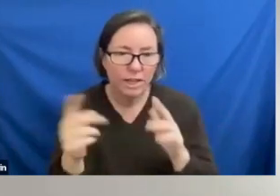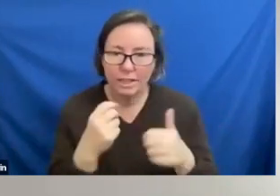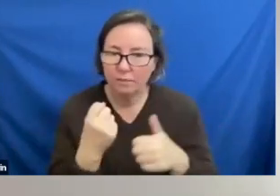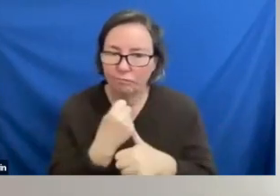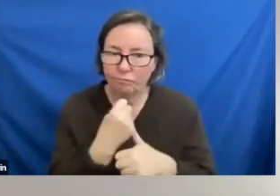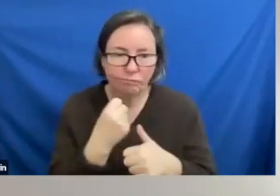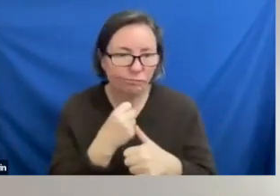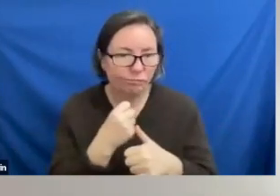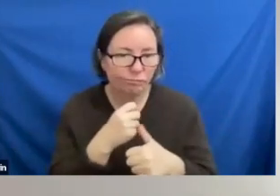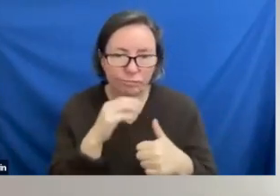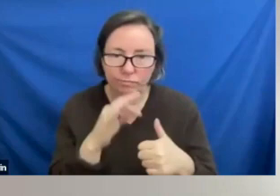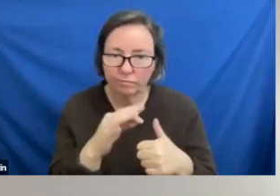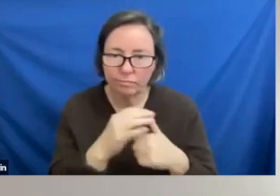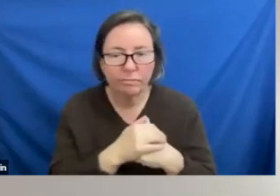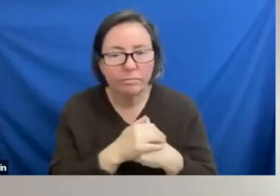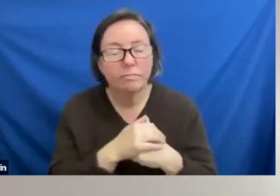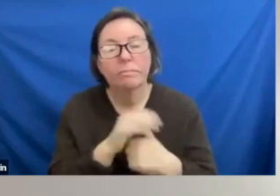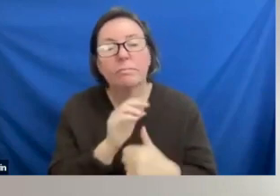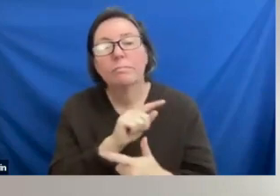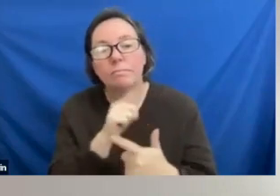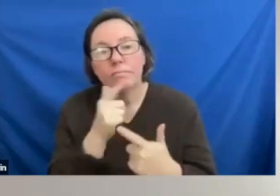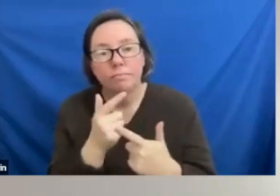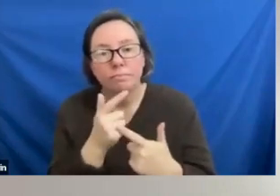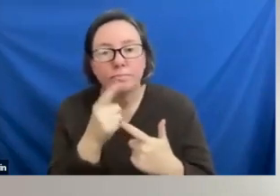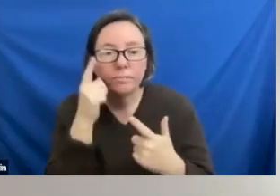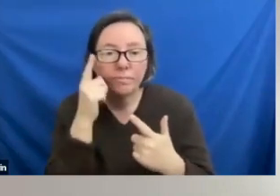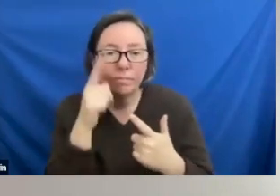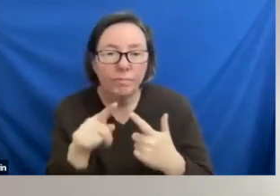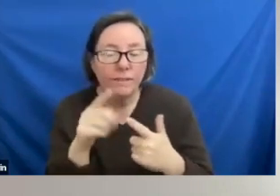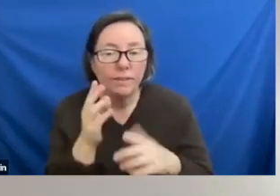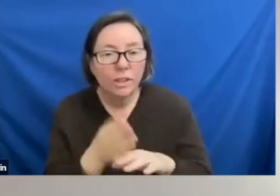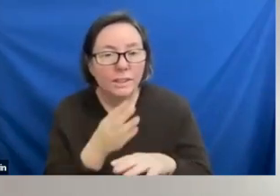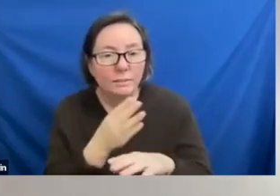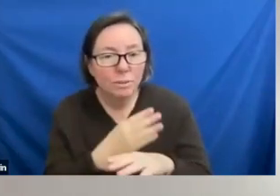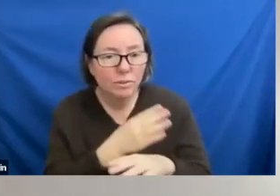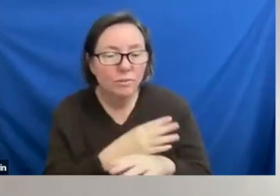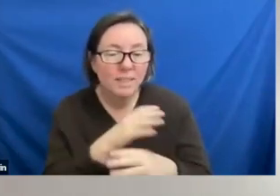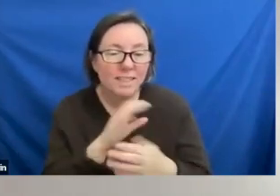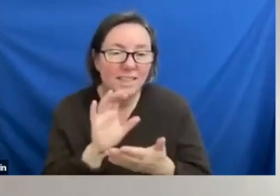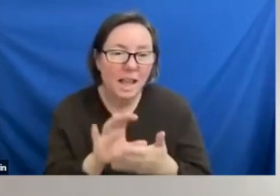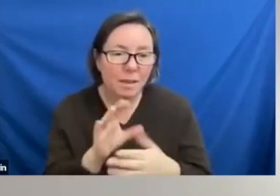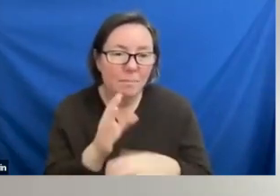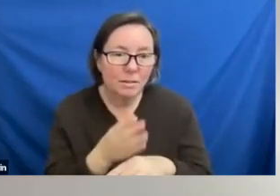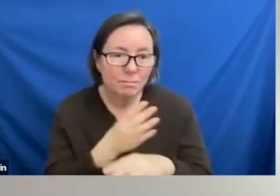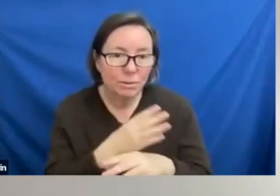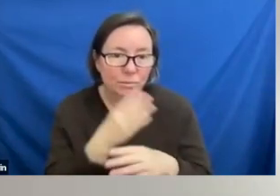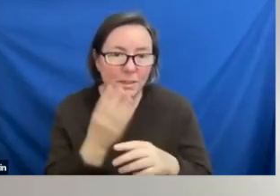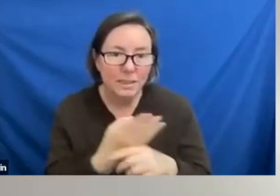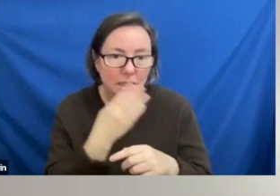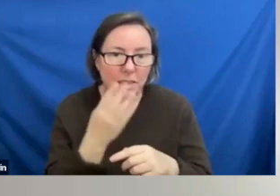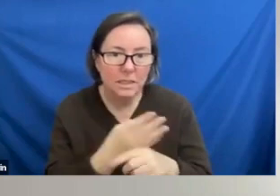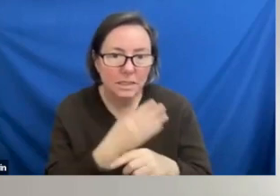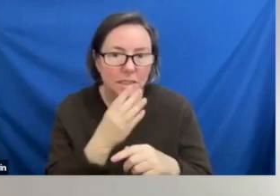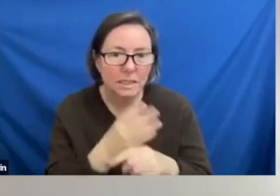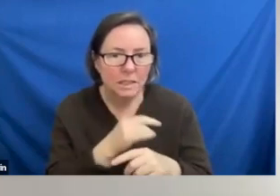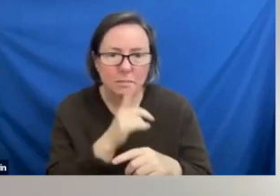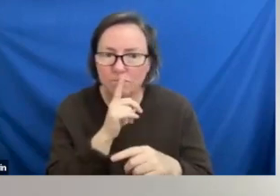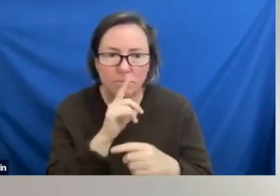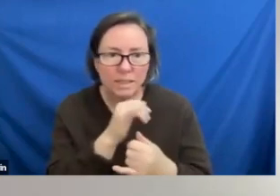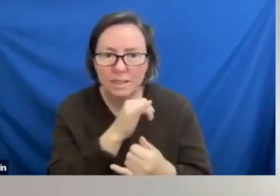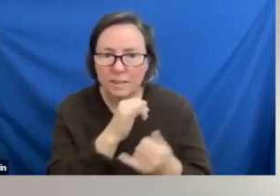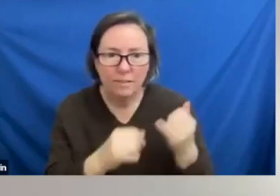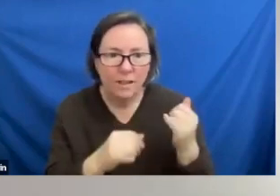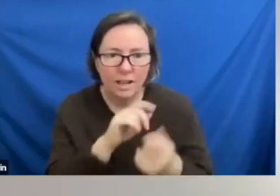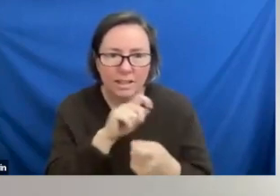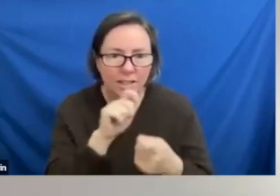prioritized. In terms of the improvements, the capital improvements that we're talking about, we don't have a final number